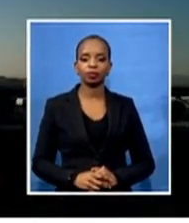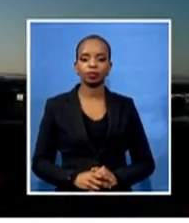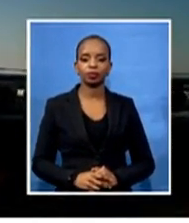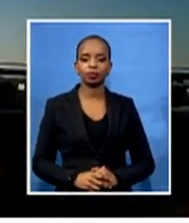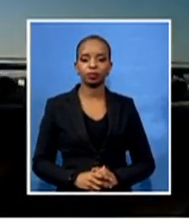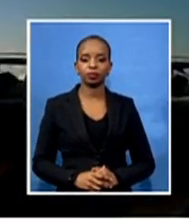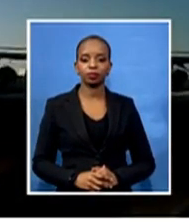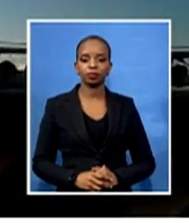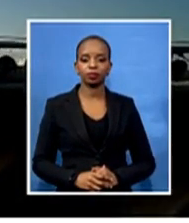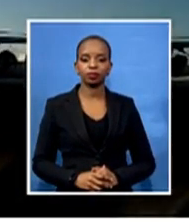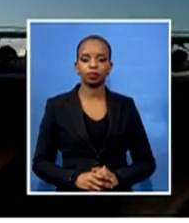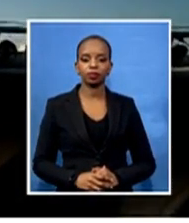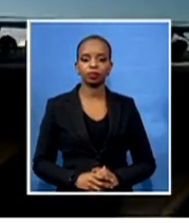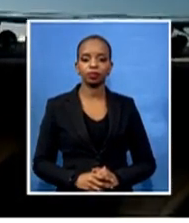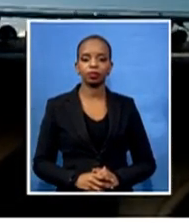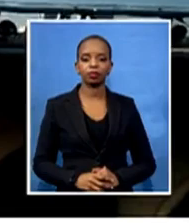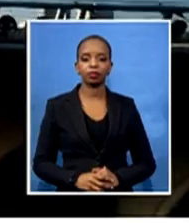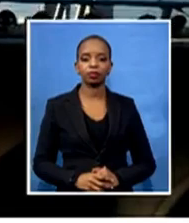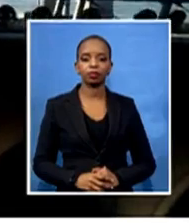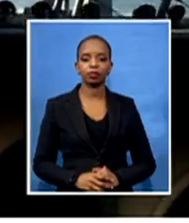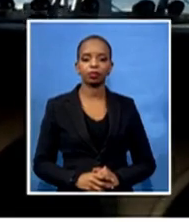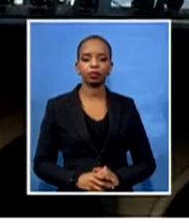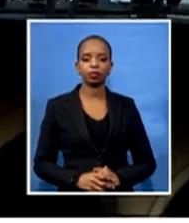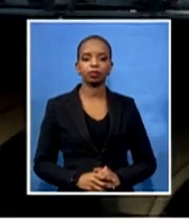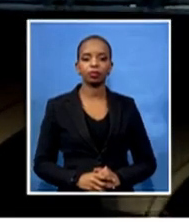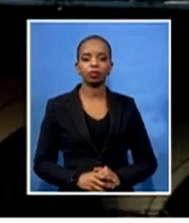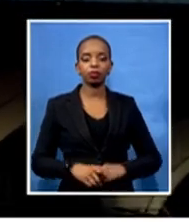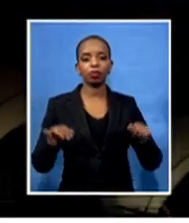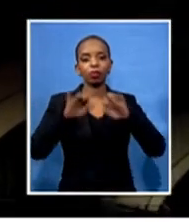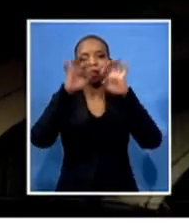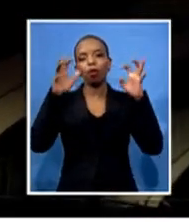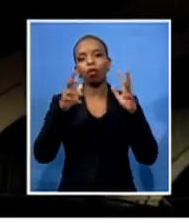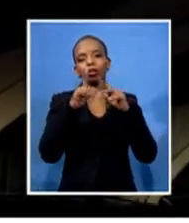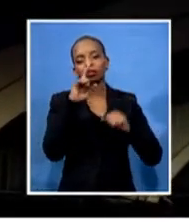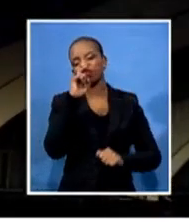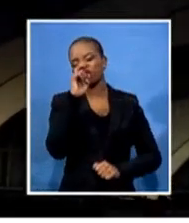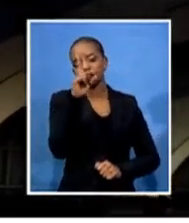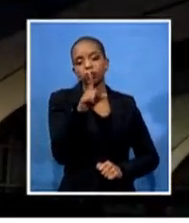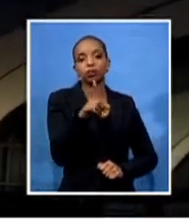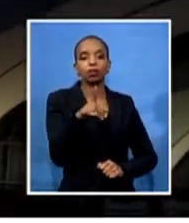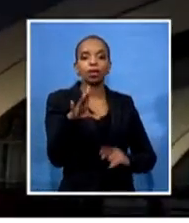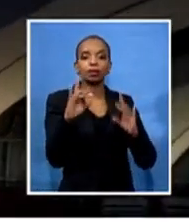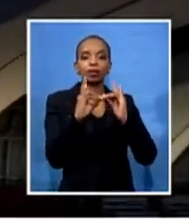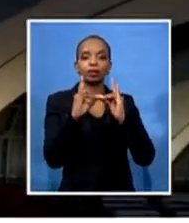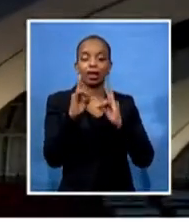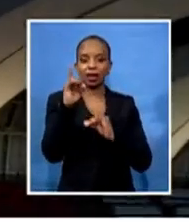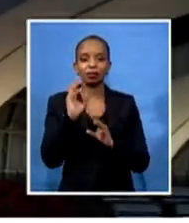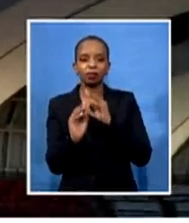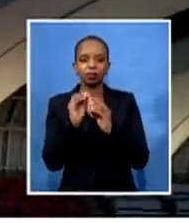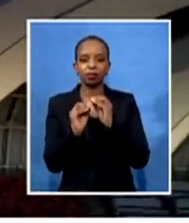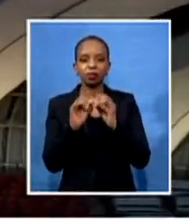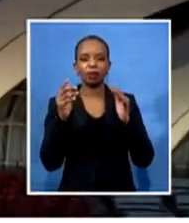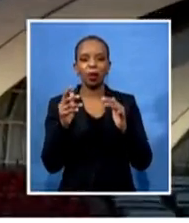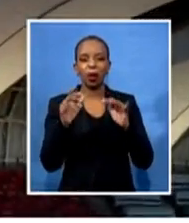A world-class stadium designed for crowds and world-class soccer and rugby games. With